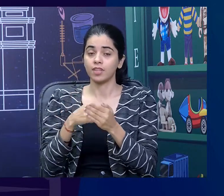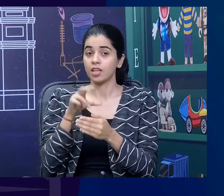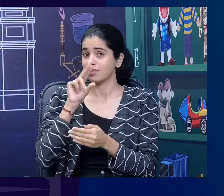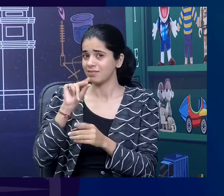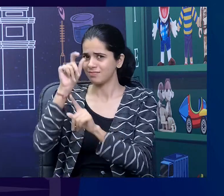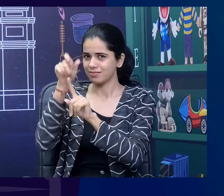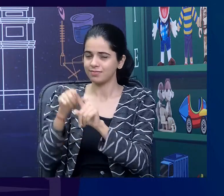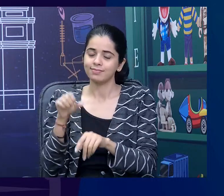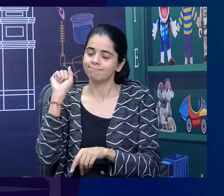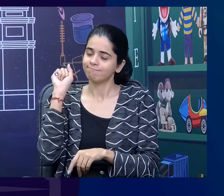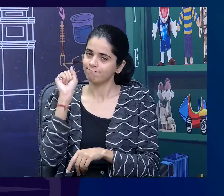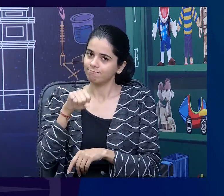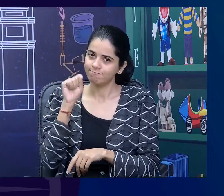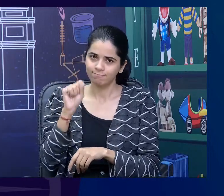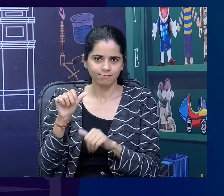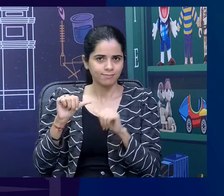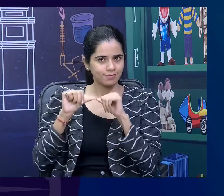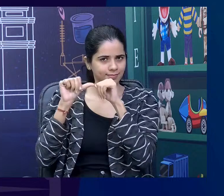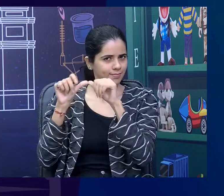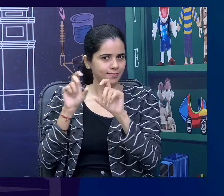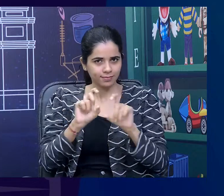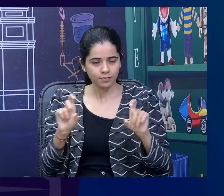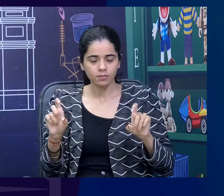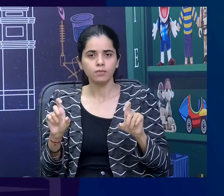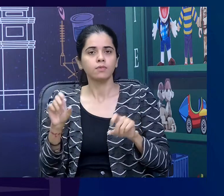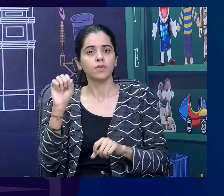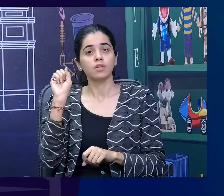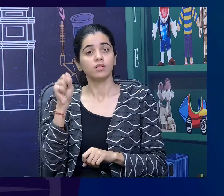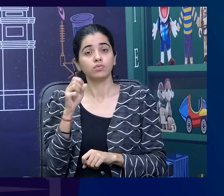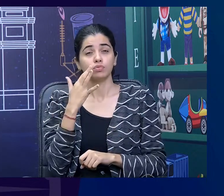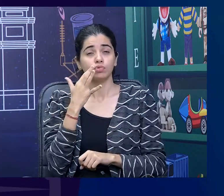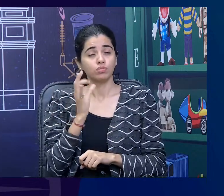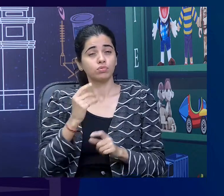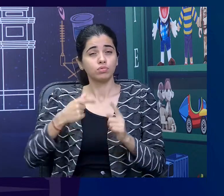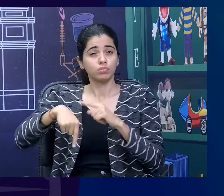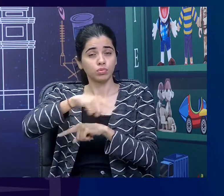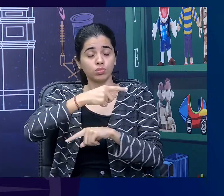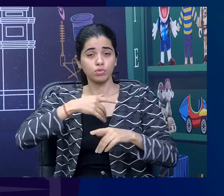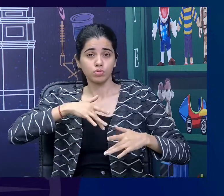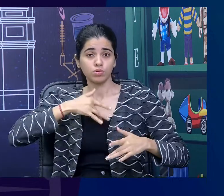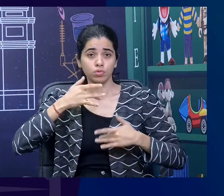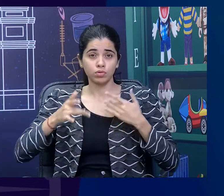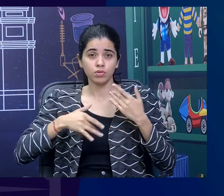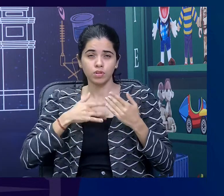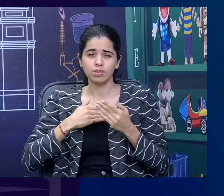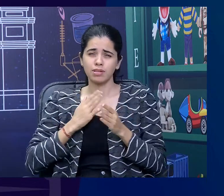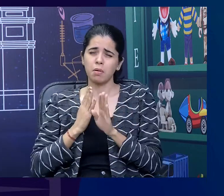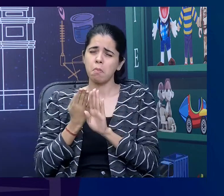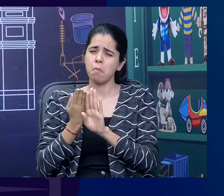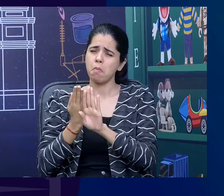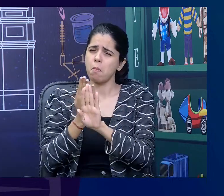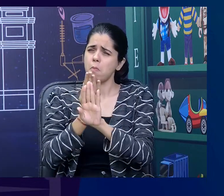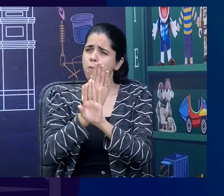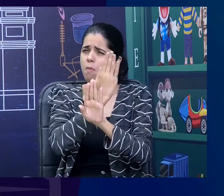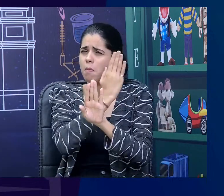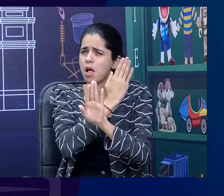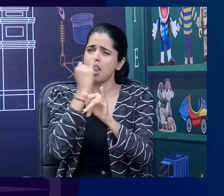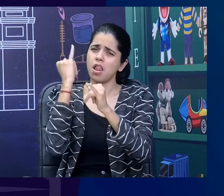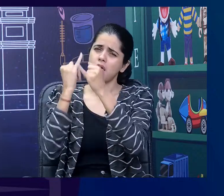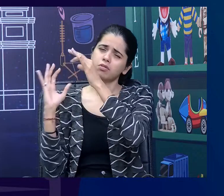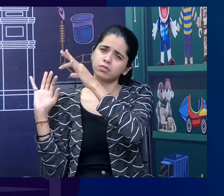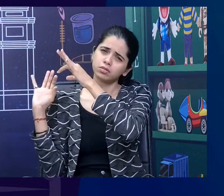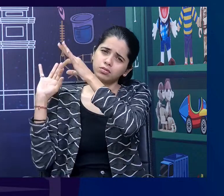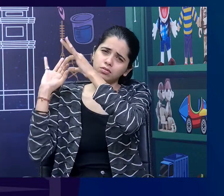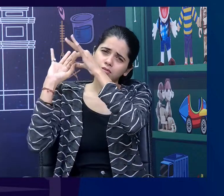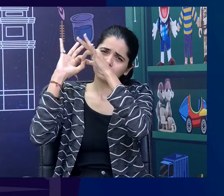your question? Yes, and it's really very interesting to know that it's an ancient way, right? And all